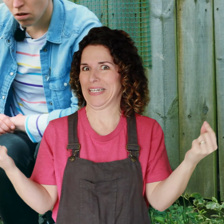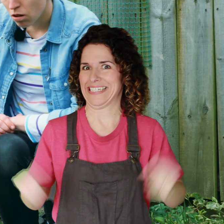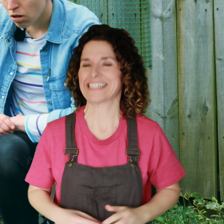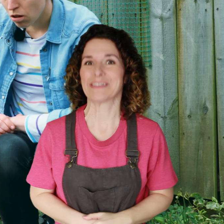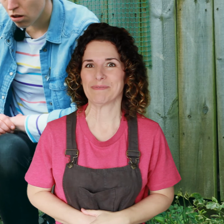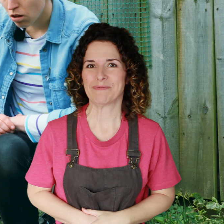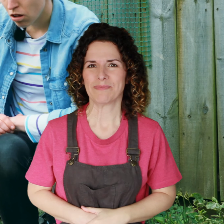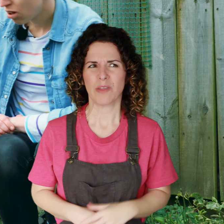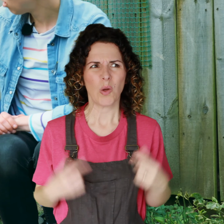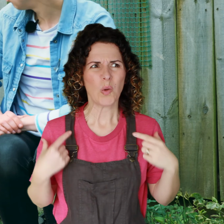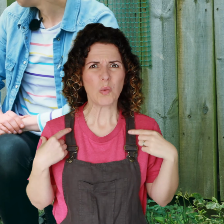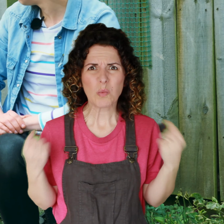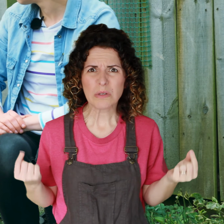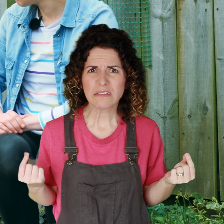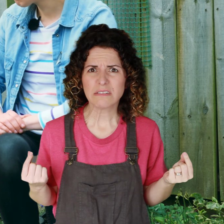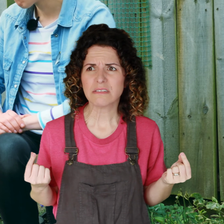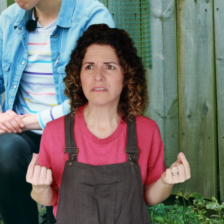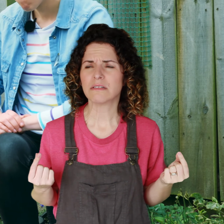Wings?